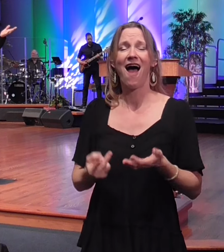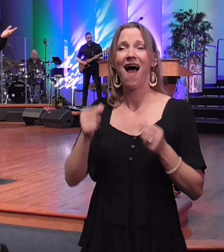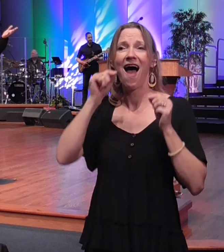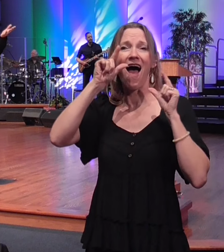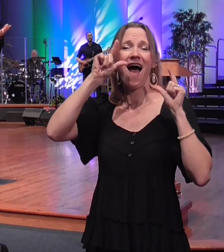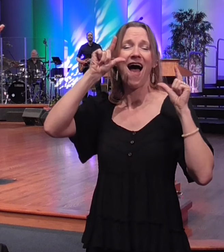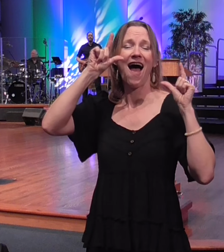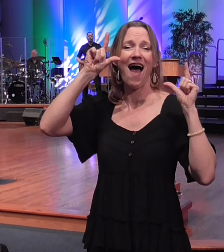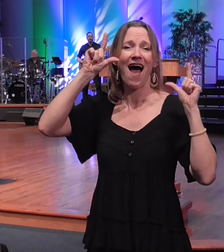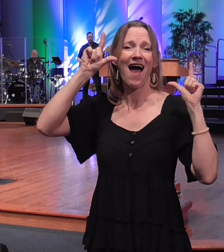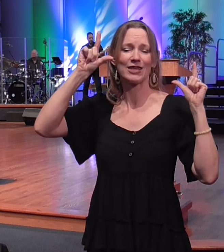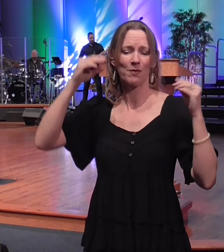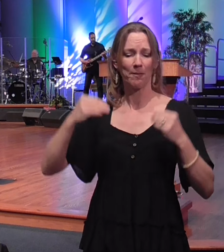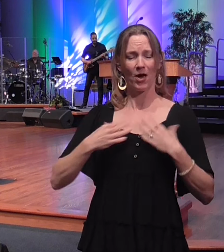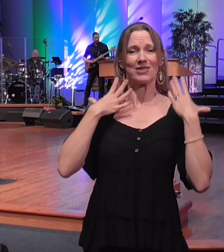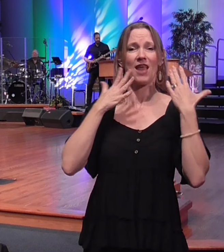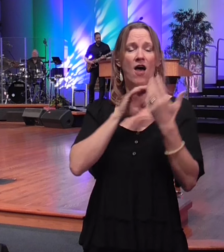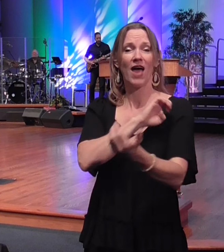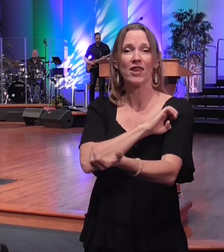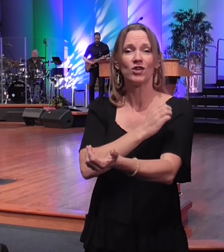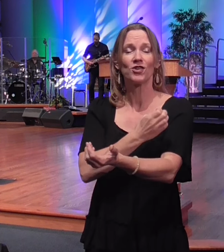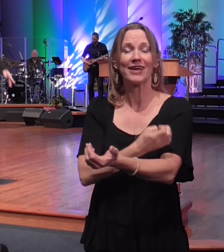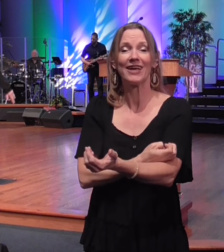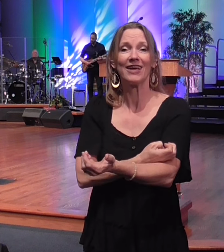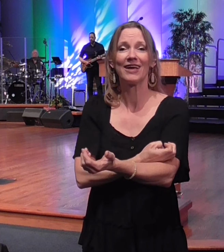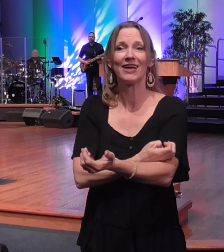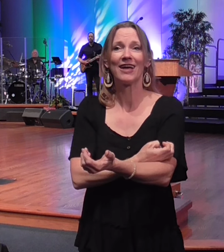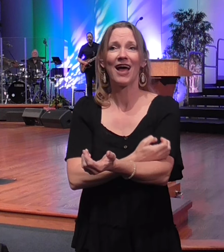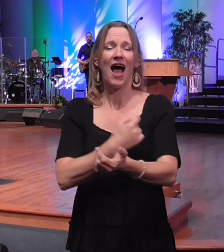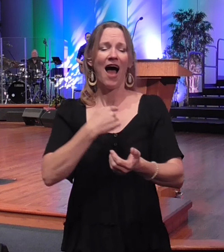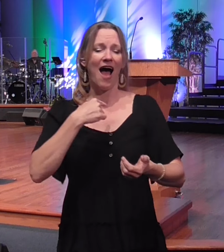I rise with a burst of energy.